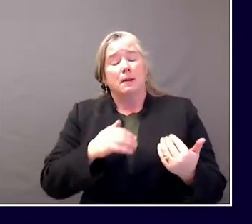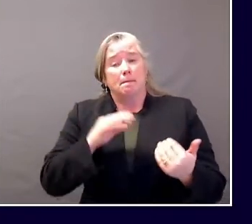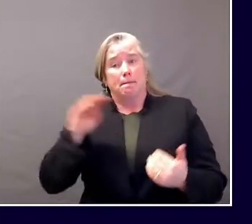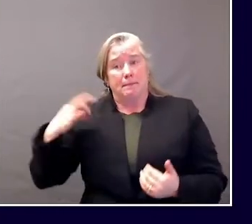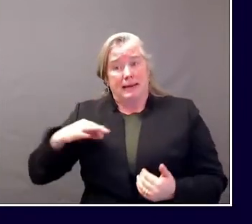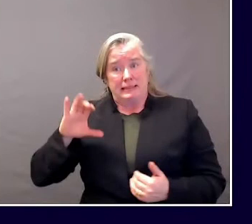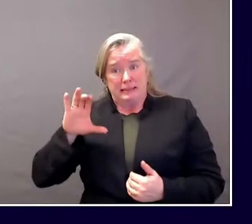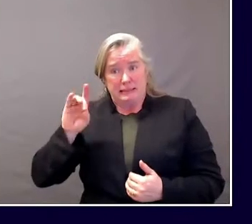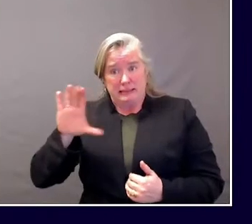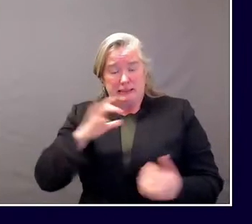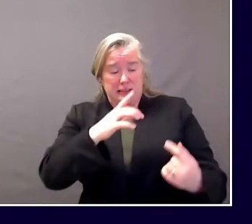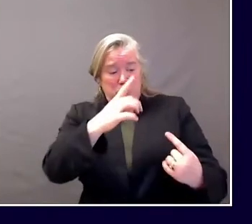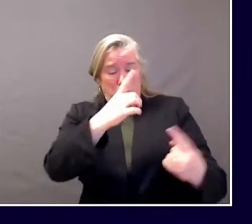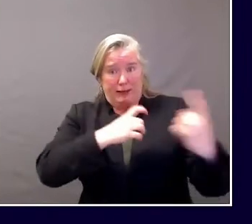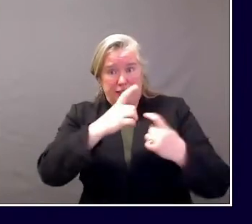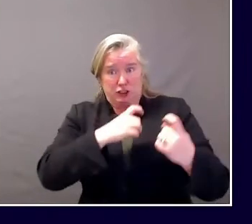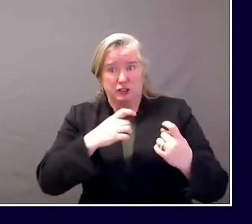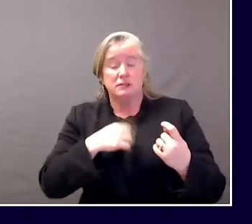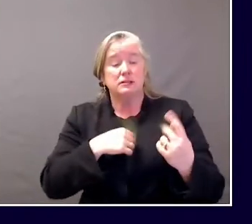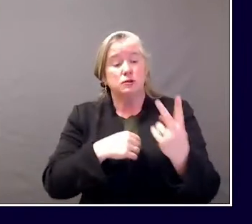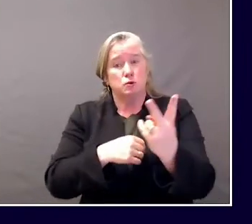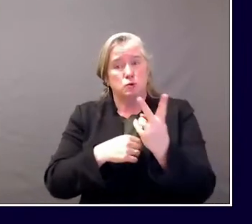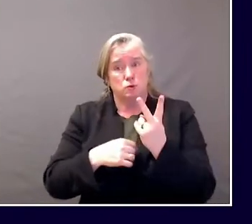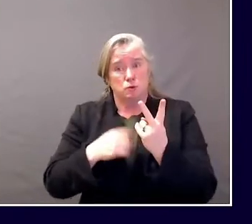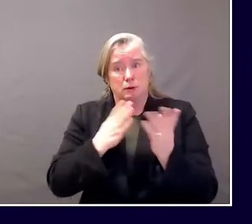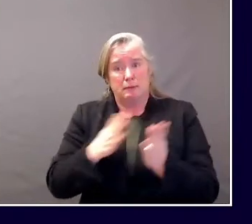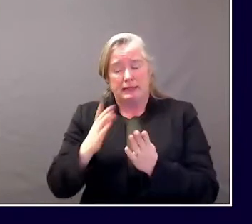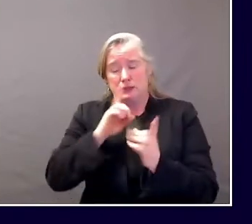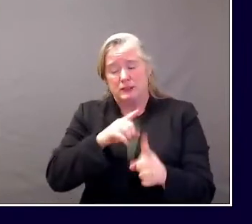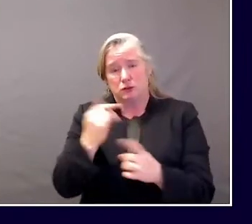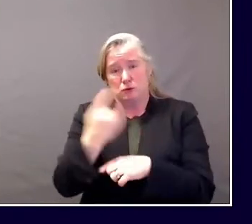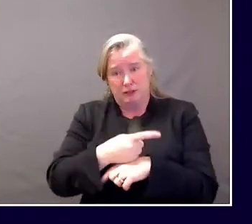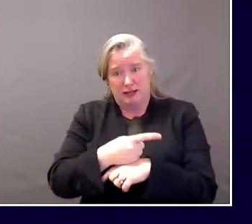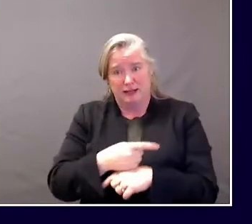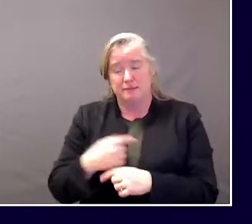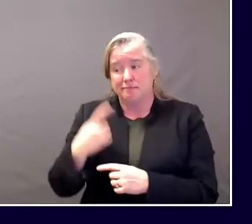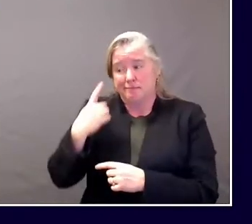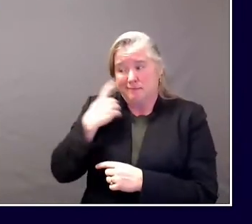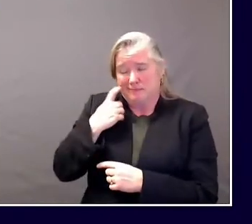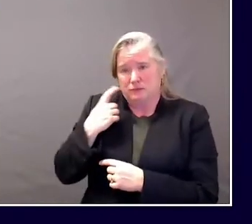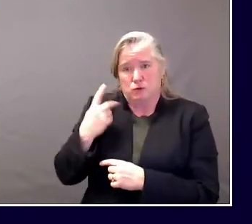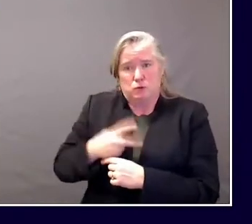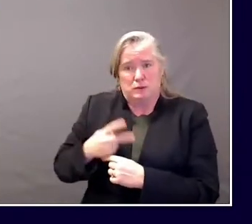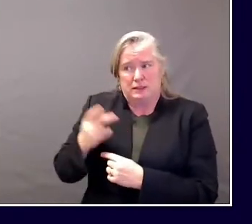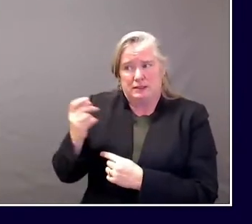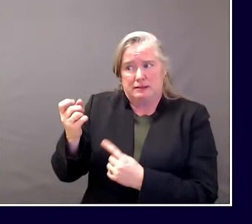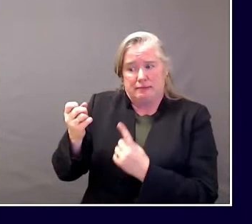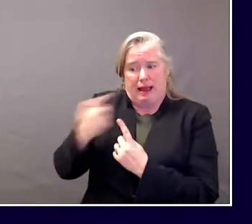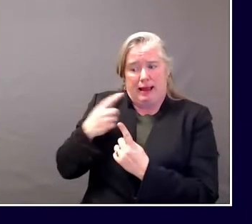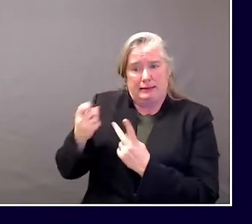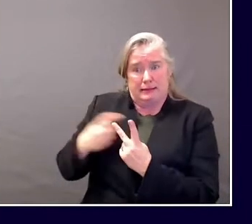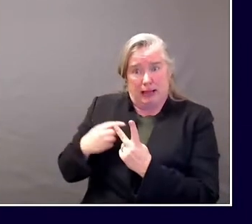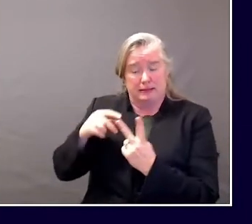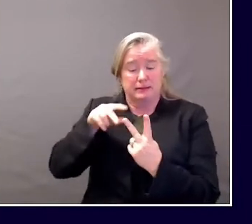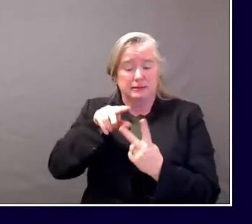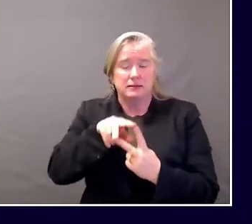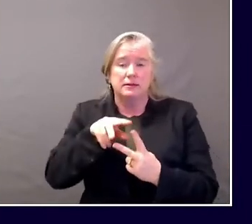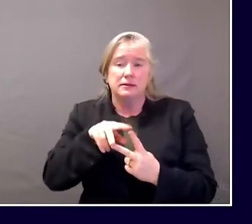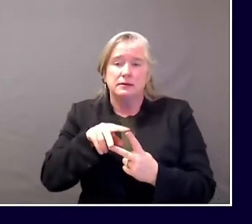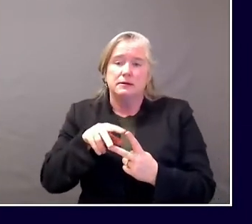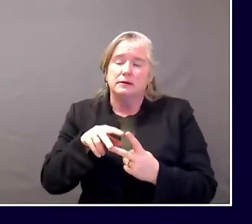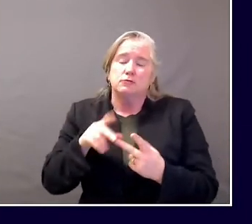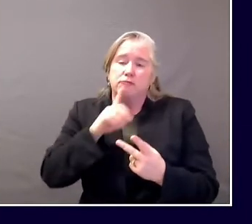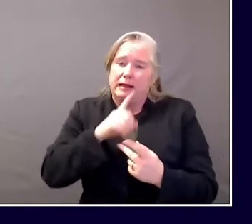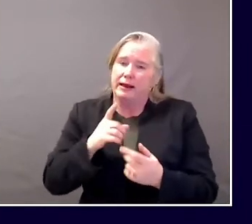us about COVID-19 vaccinations just in the last 48 hours. And those two questions, the most two